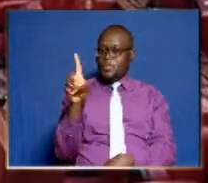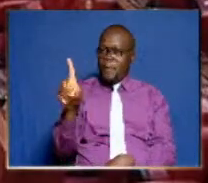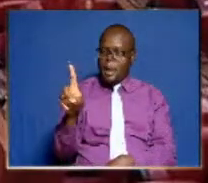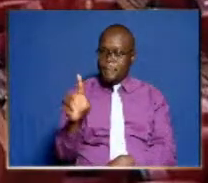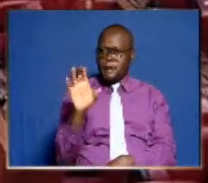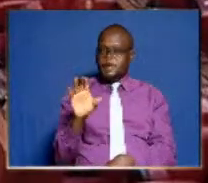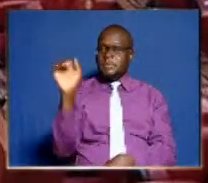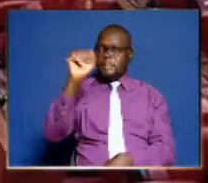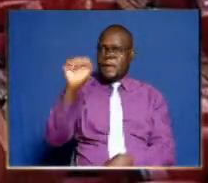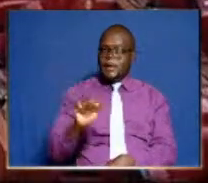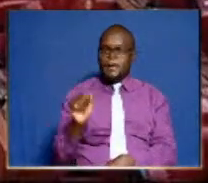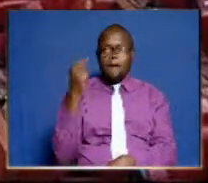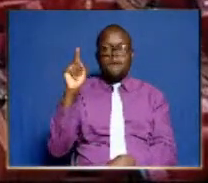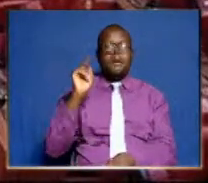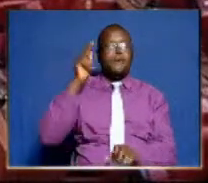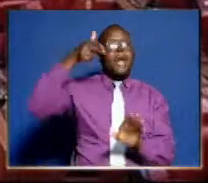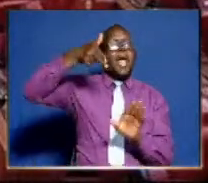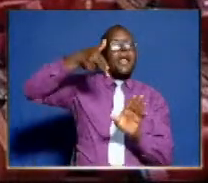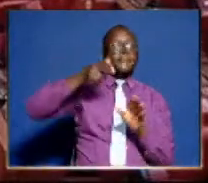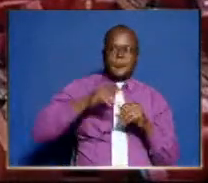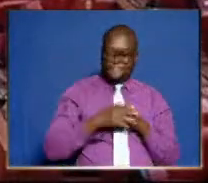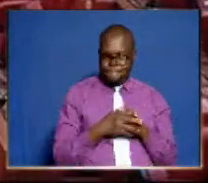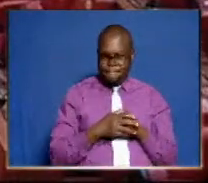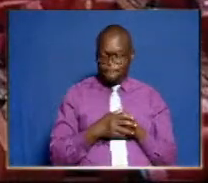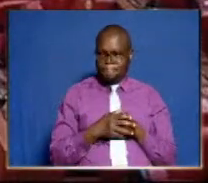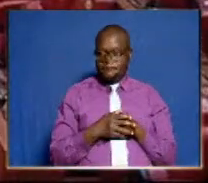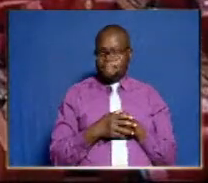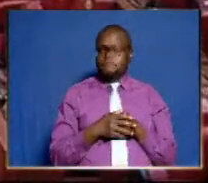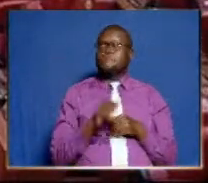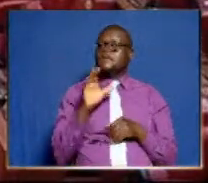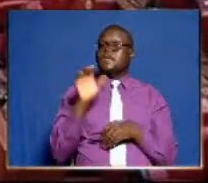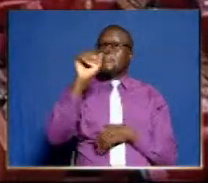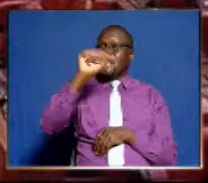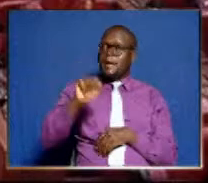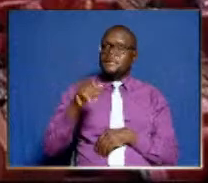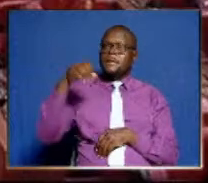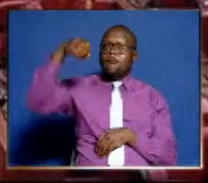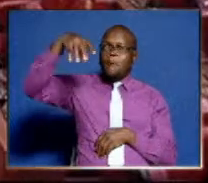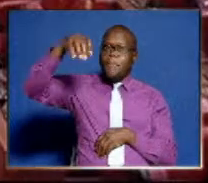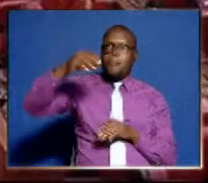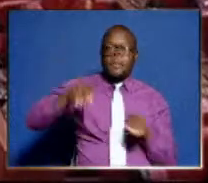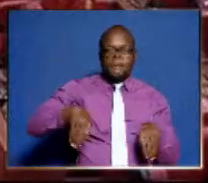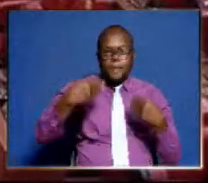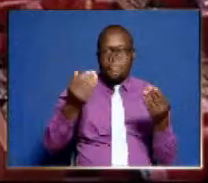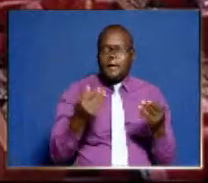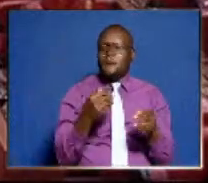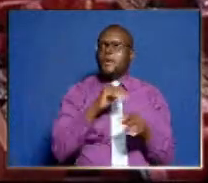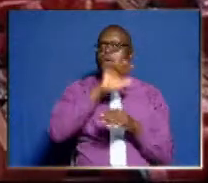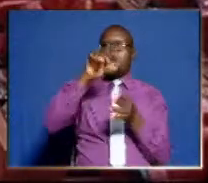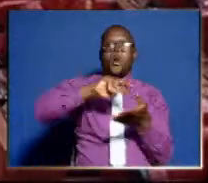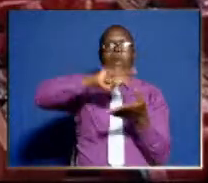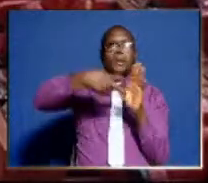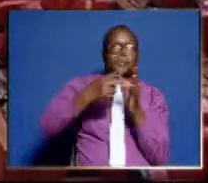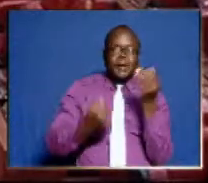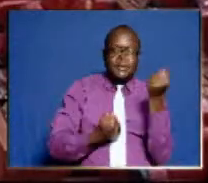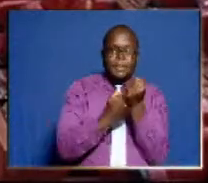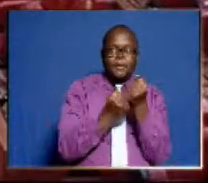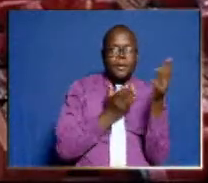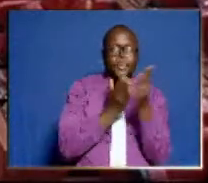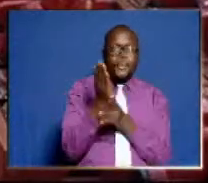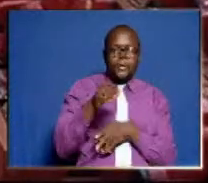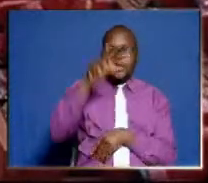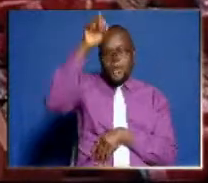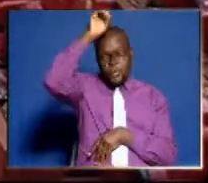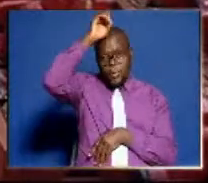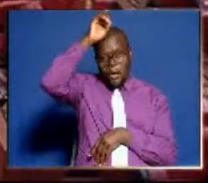Cabinet Secretary for Energy. Roman 1, could the Cabinet Secretary provide a list of all projects funded through the Rural